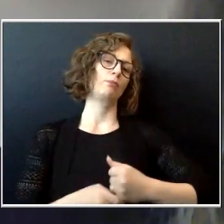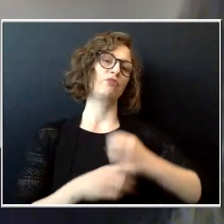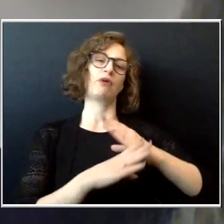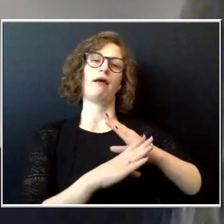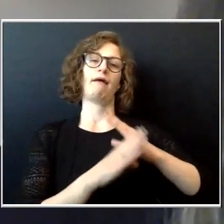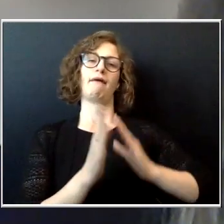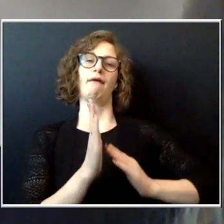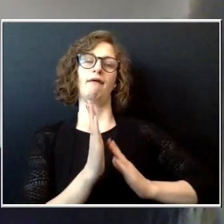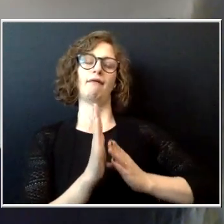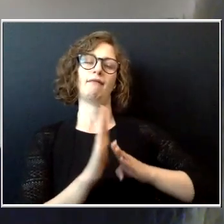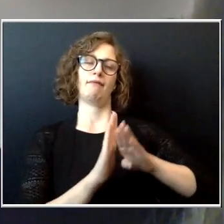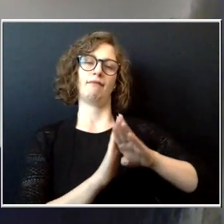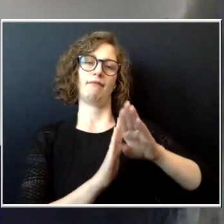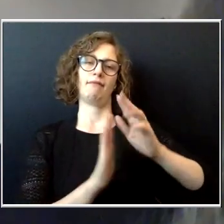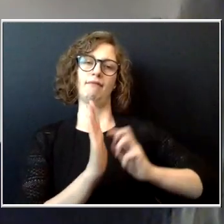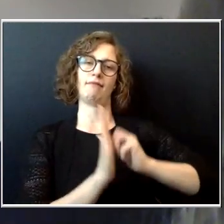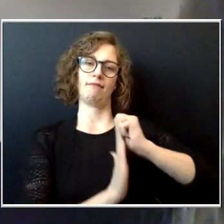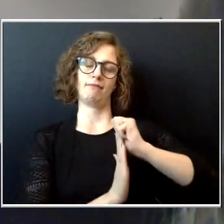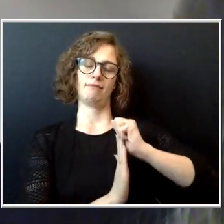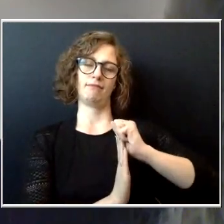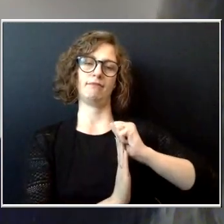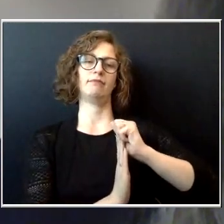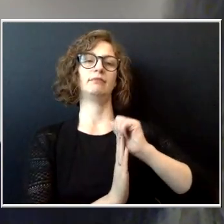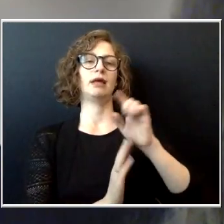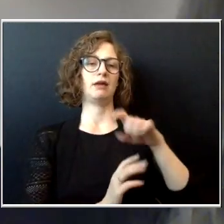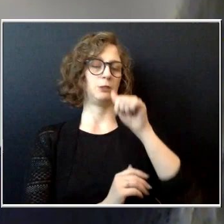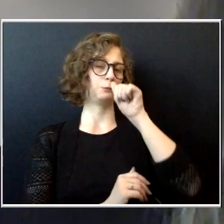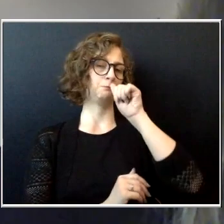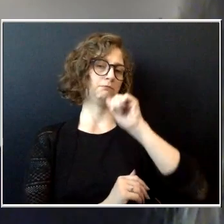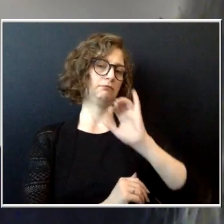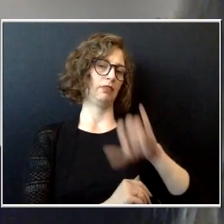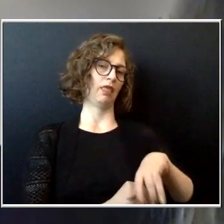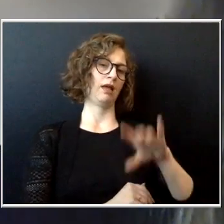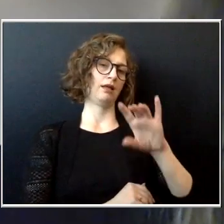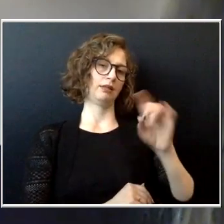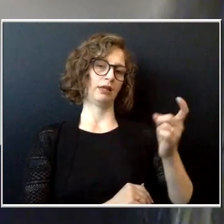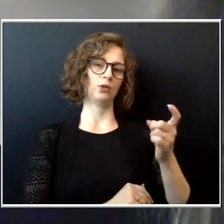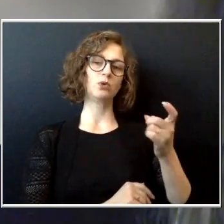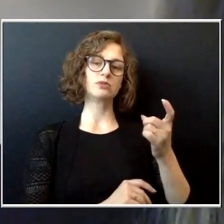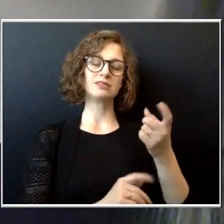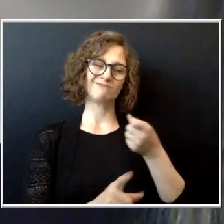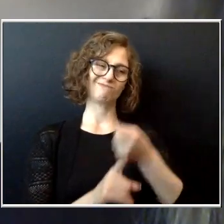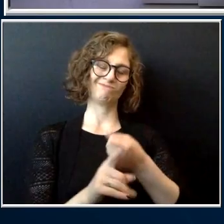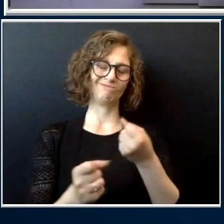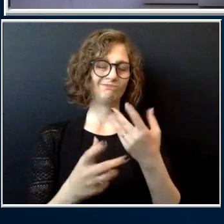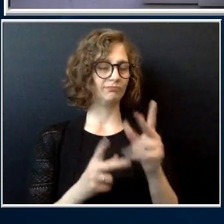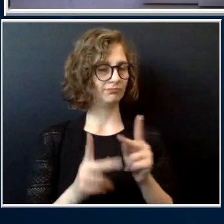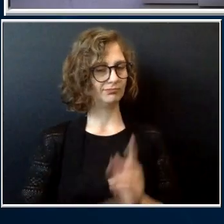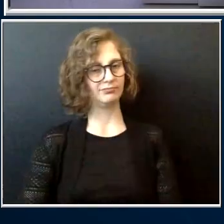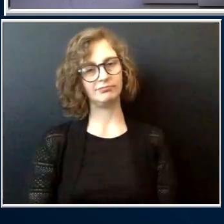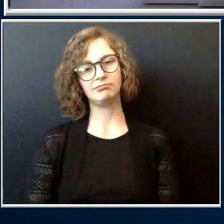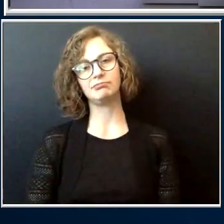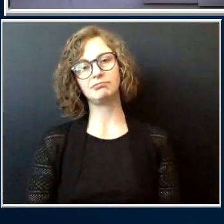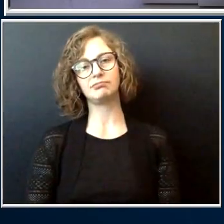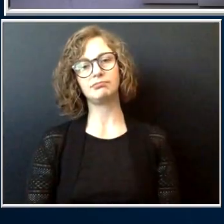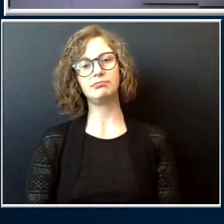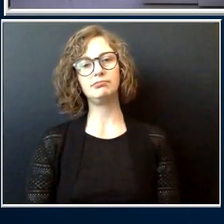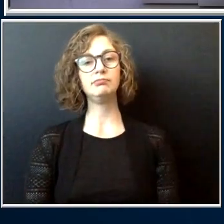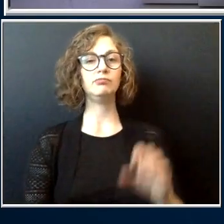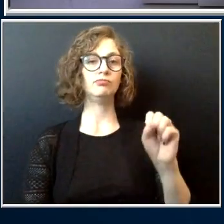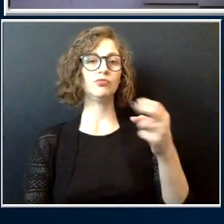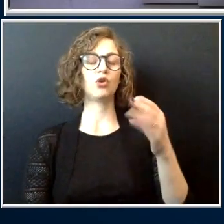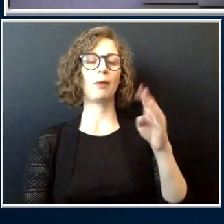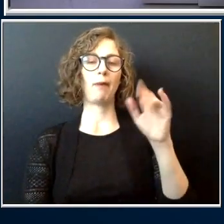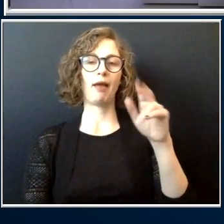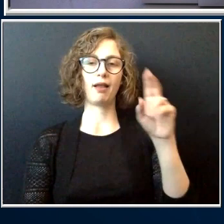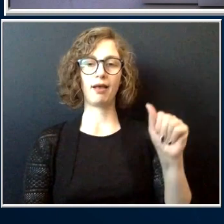cancer and having to deal with, that diagnosis, which affects so many individuals at the moment. Shabana, what's the takeaway? And I know you have